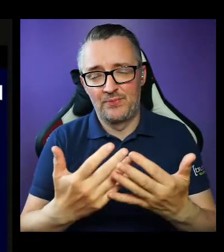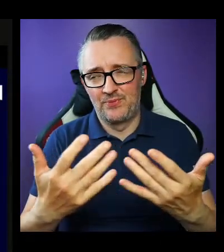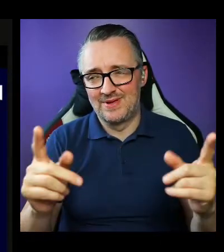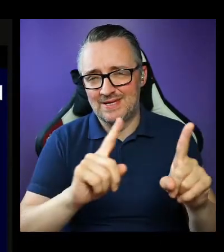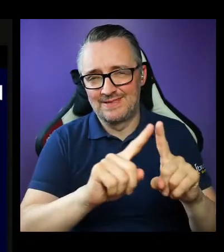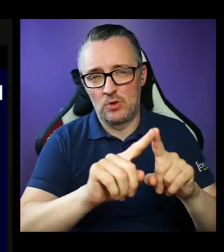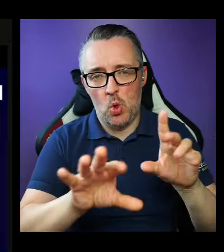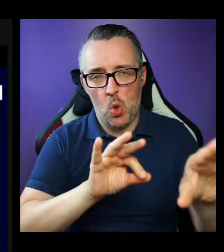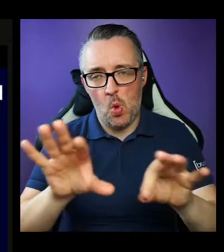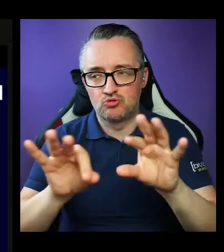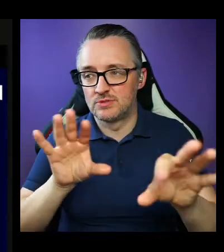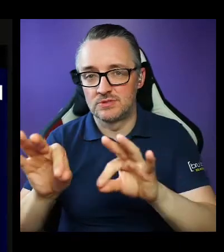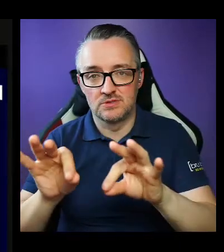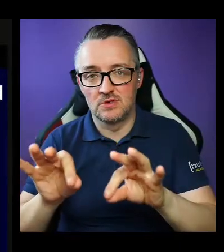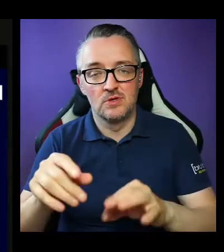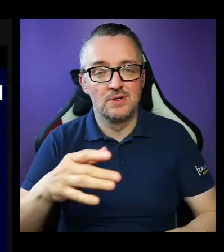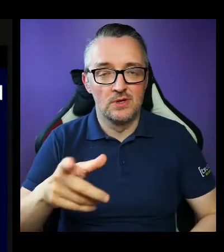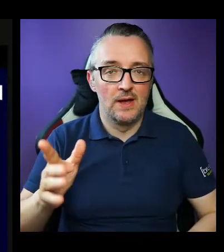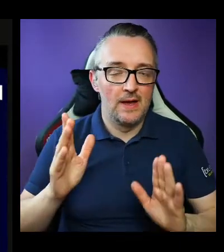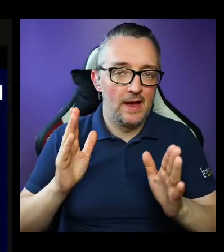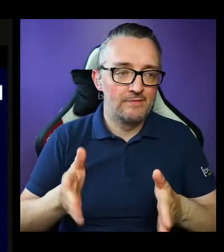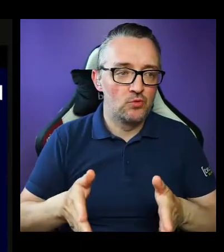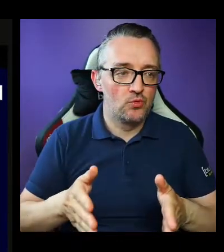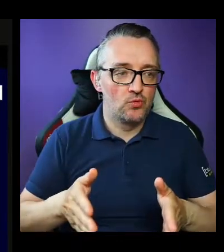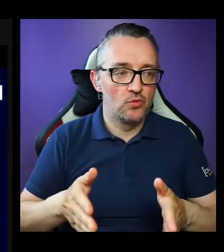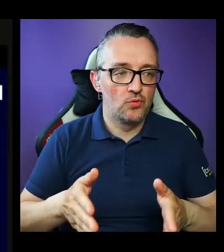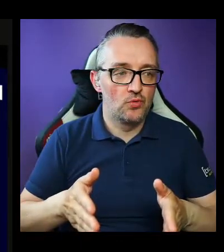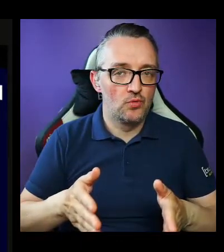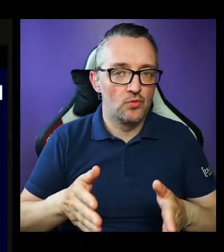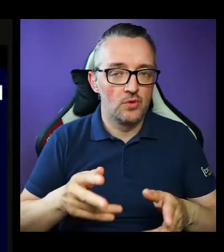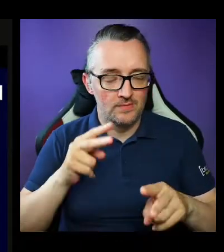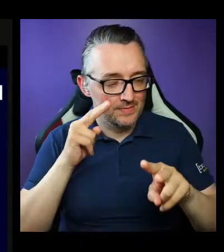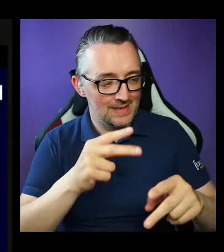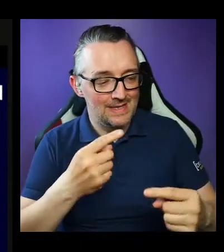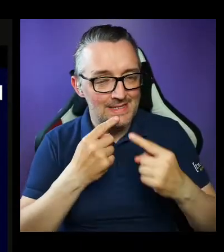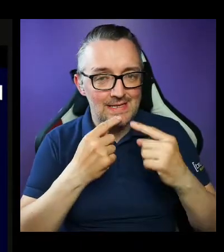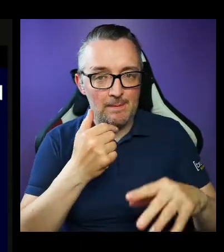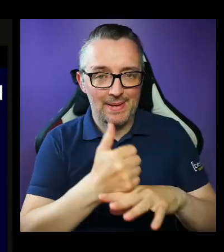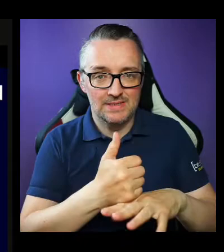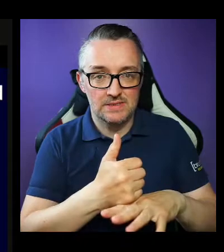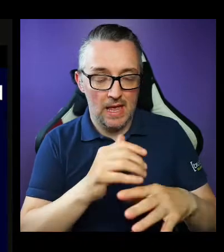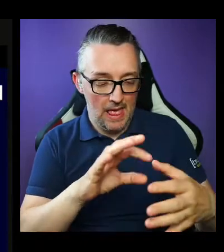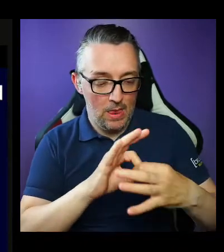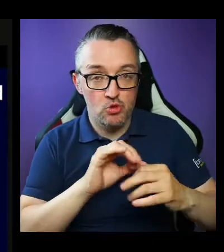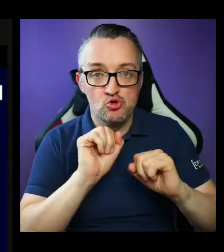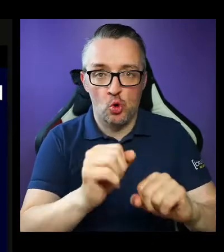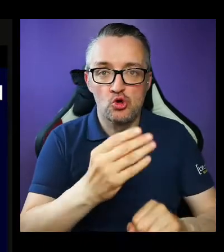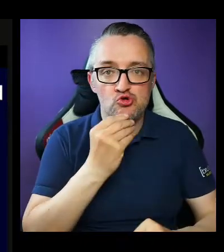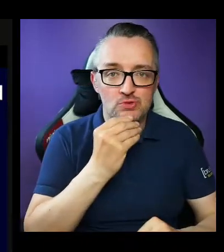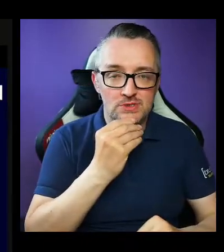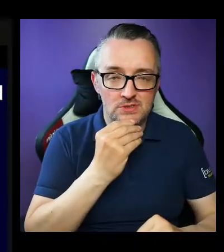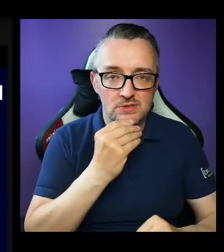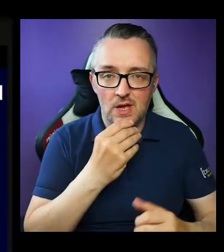of databases, you really need to look at the database that was built for your use case and store